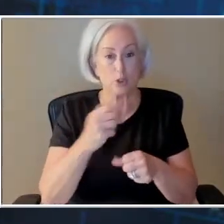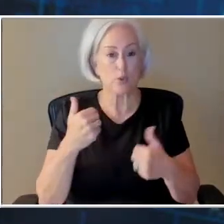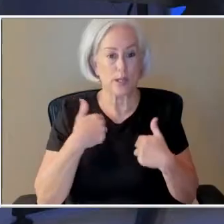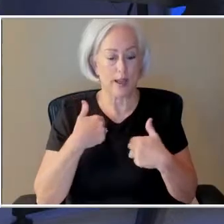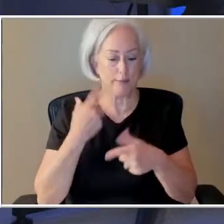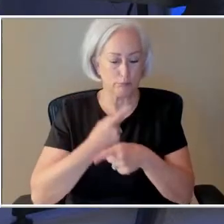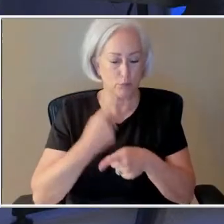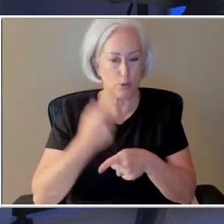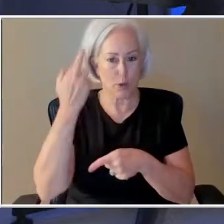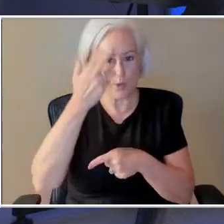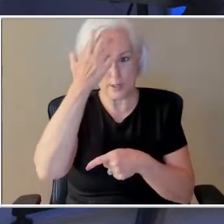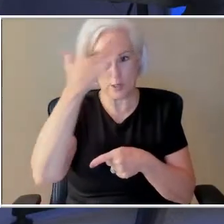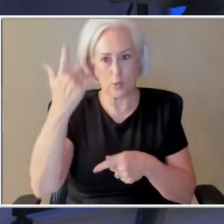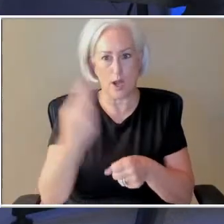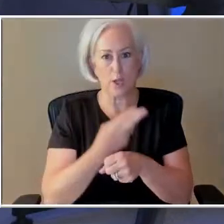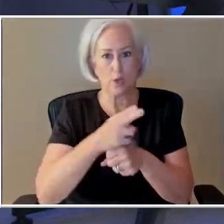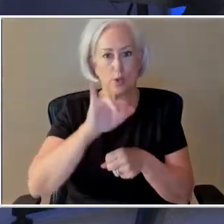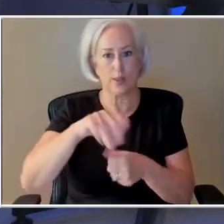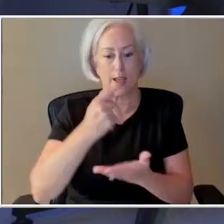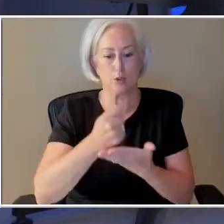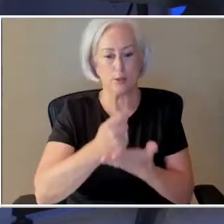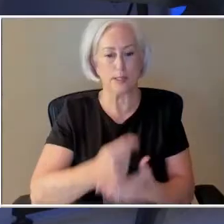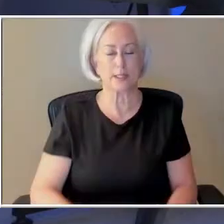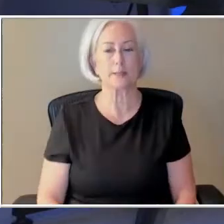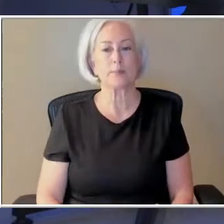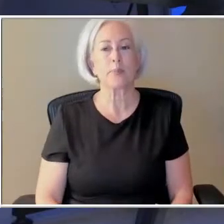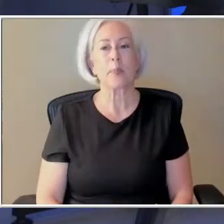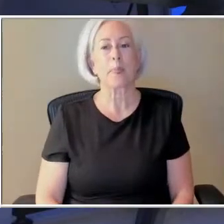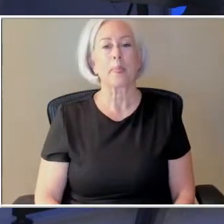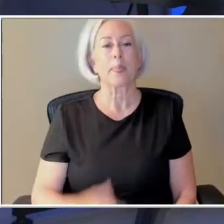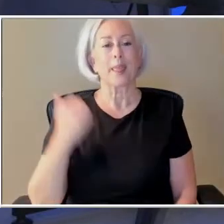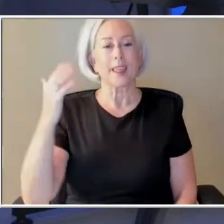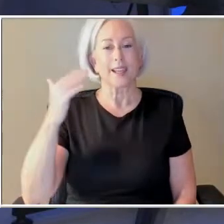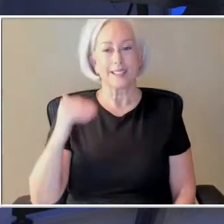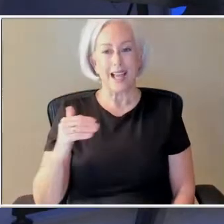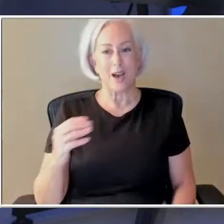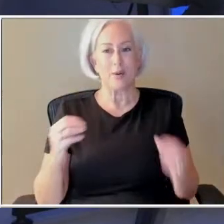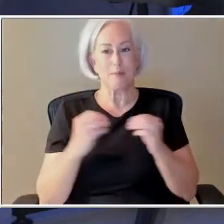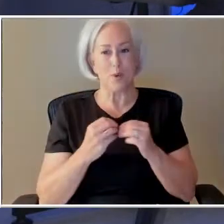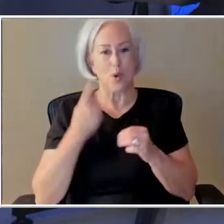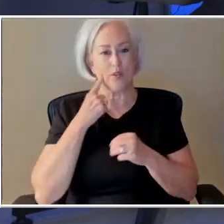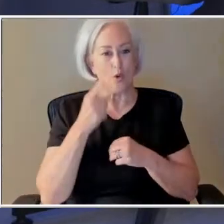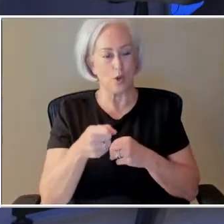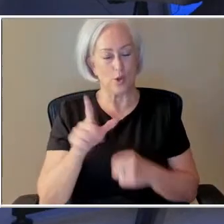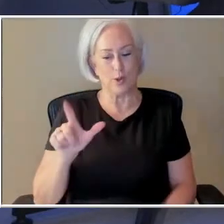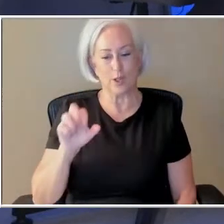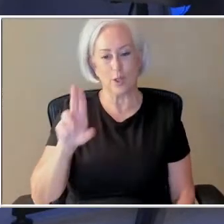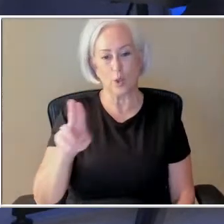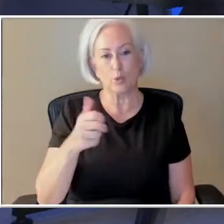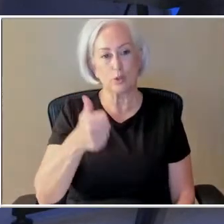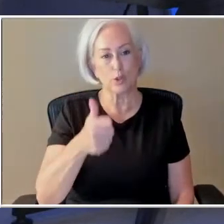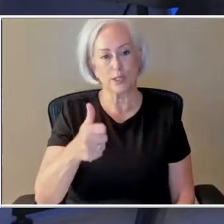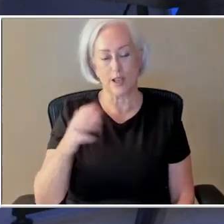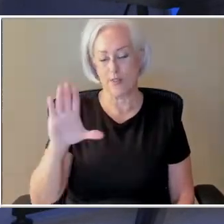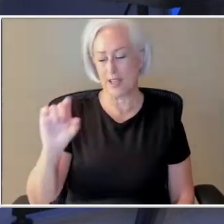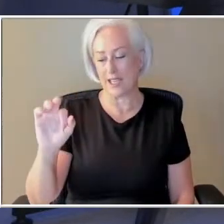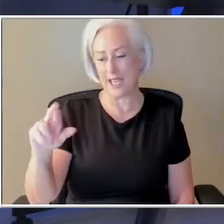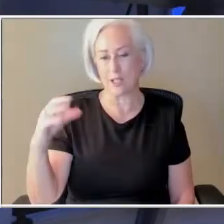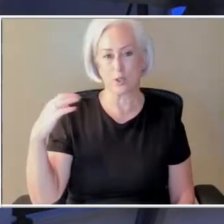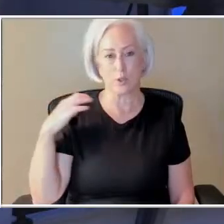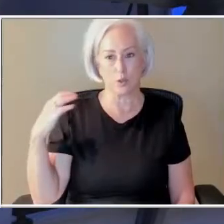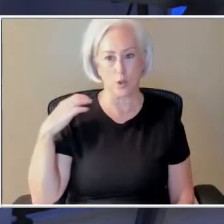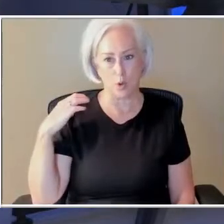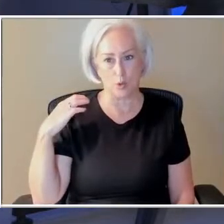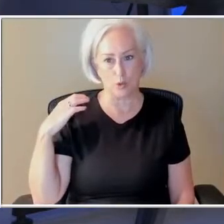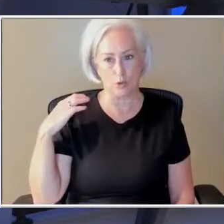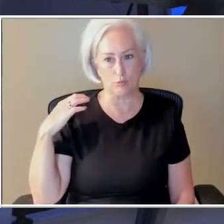we do have some more questions coming in, but first I want to get to some more that we have for you, Lou. You're a cancer coach. Yes. A cancer coach, which